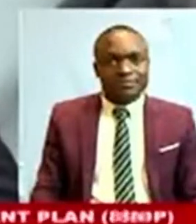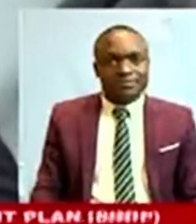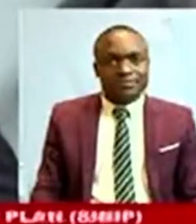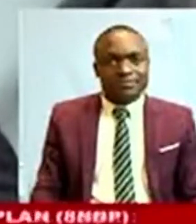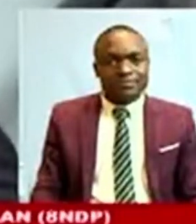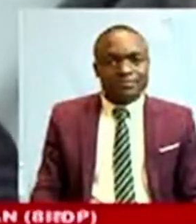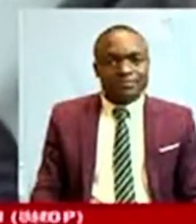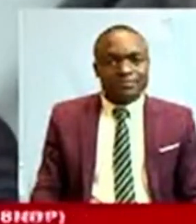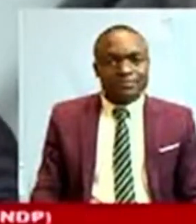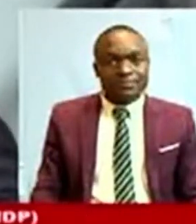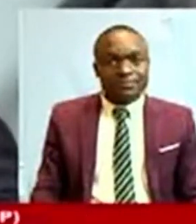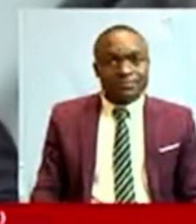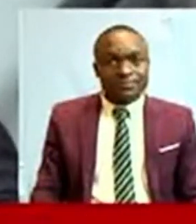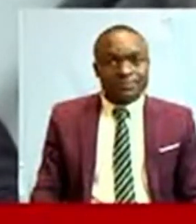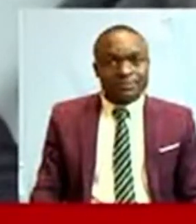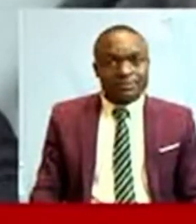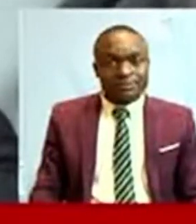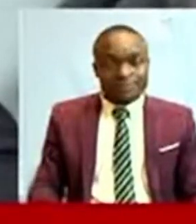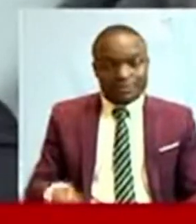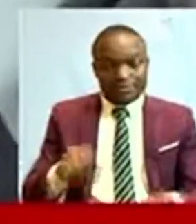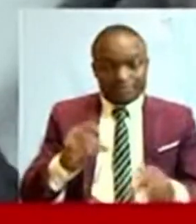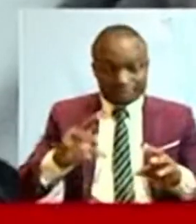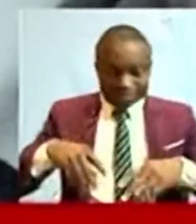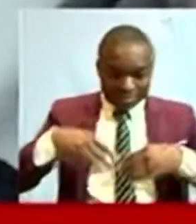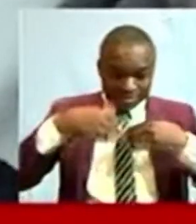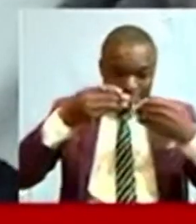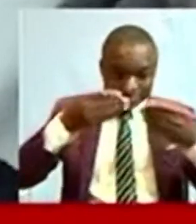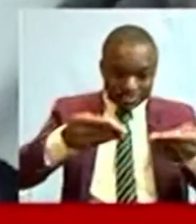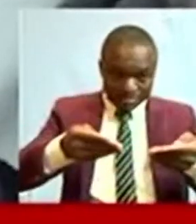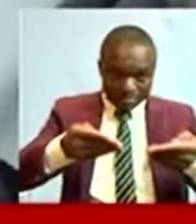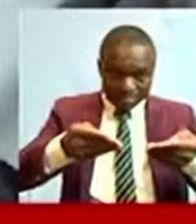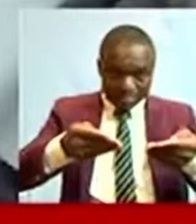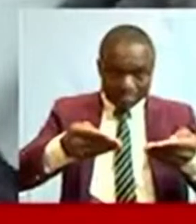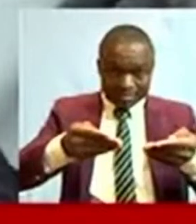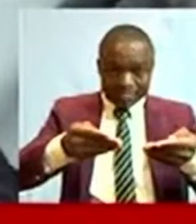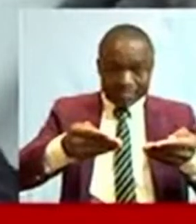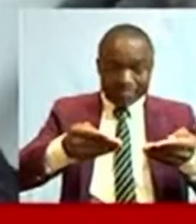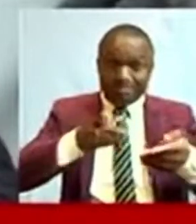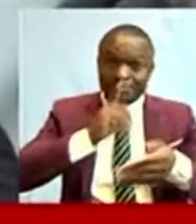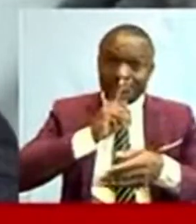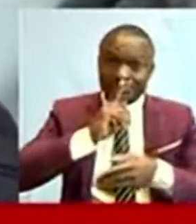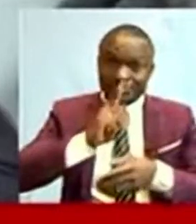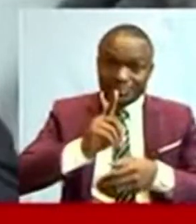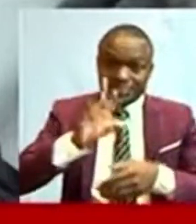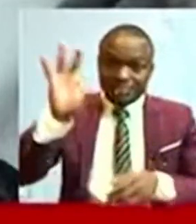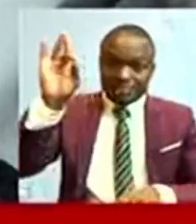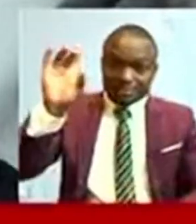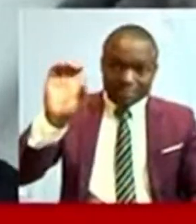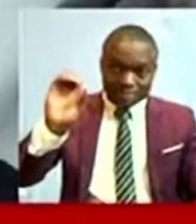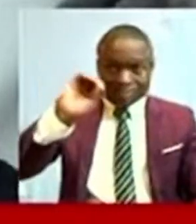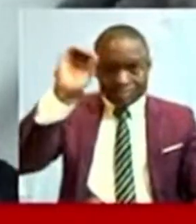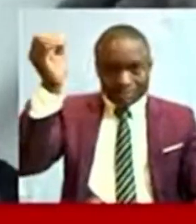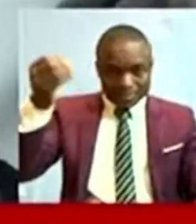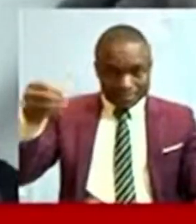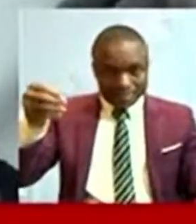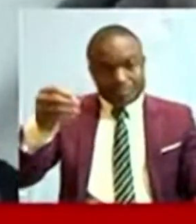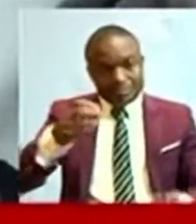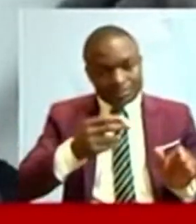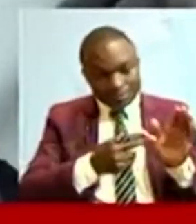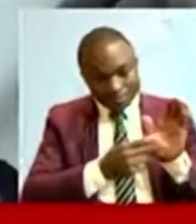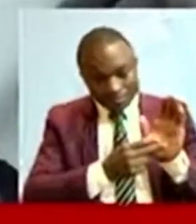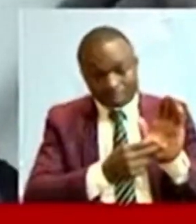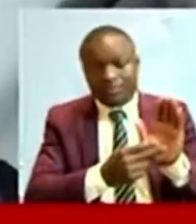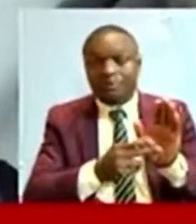the proportion allocated in real sense was 8%. So that indicator was fully